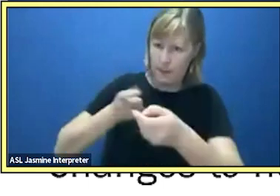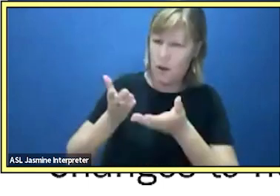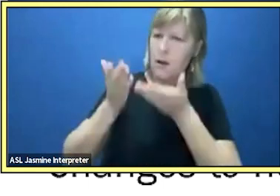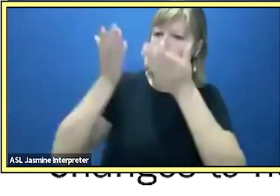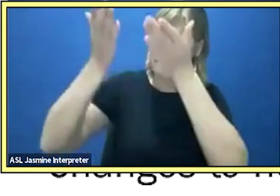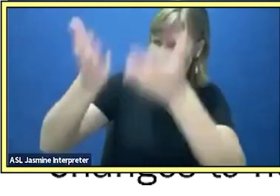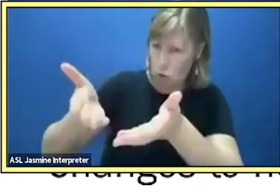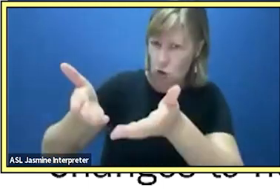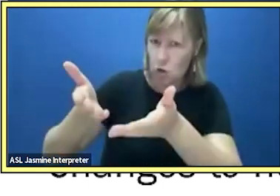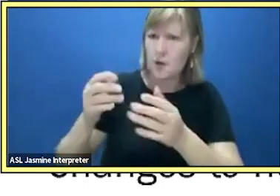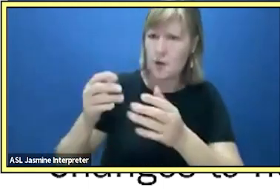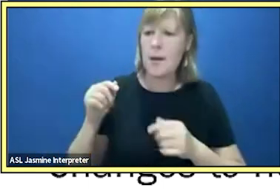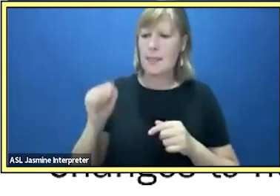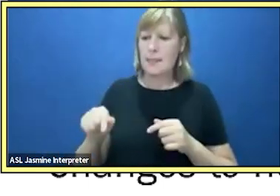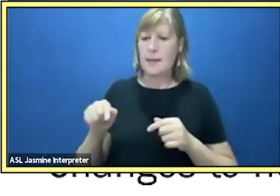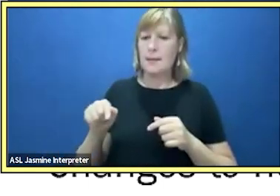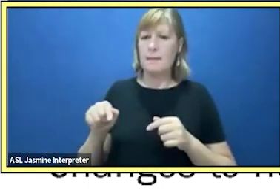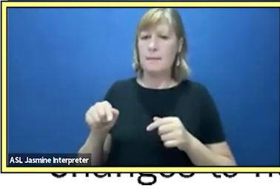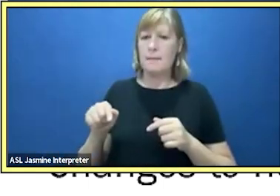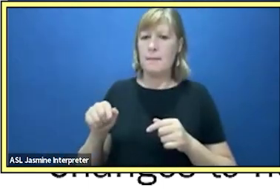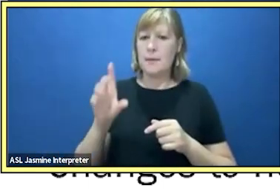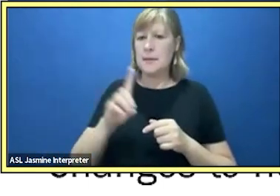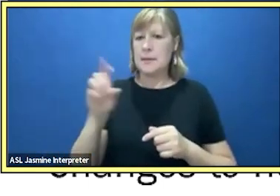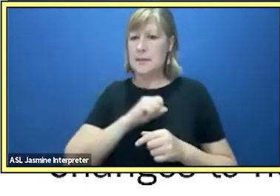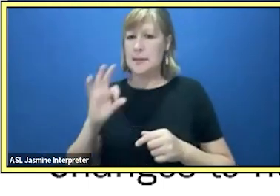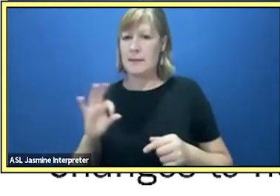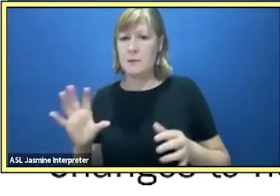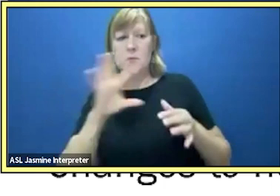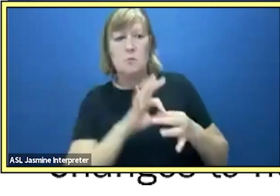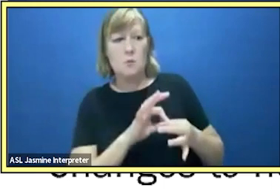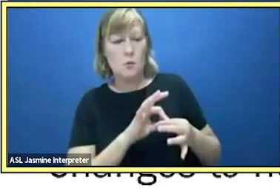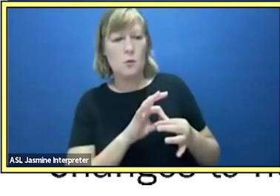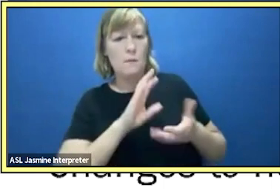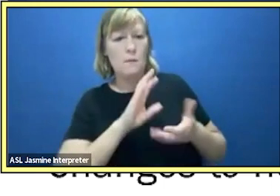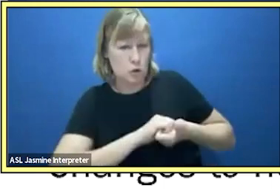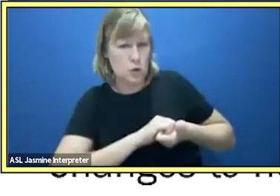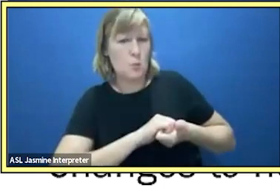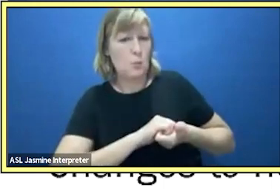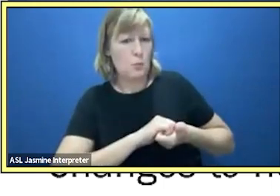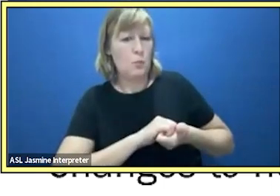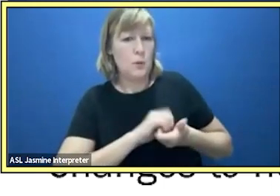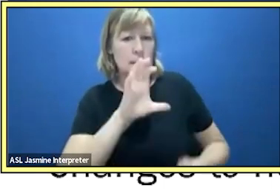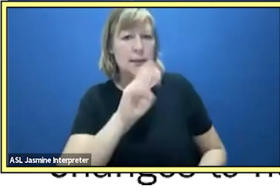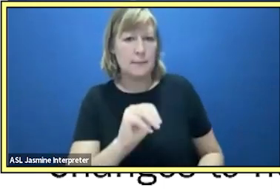have. And they can work with your case manager if along the way some changes might be needed to that plan.